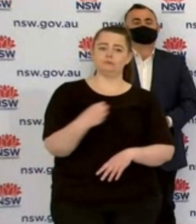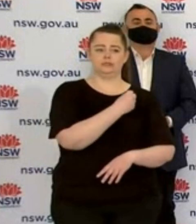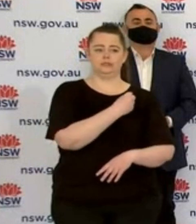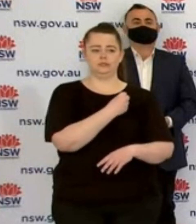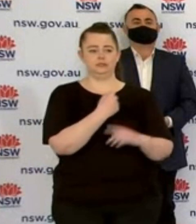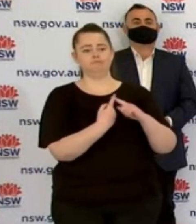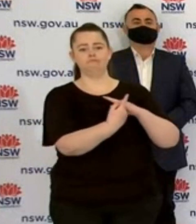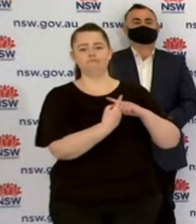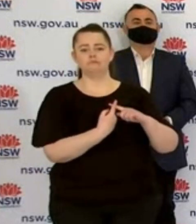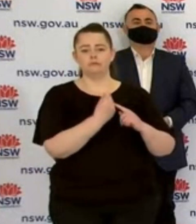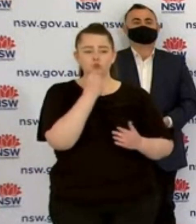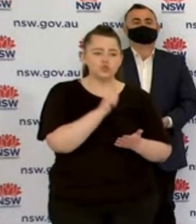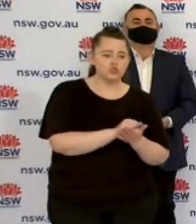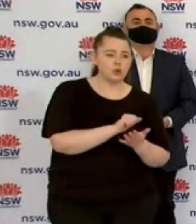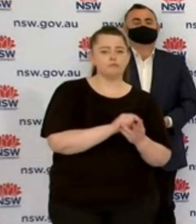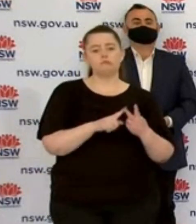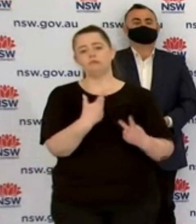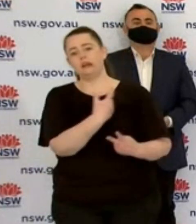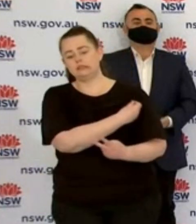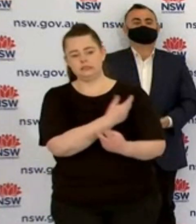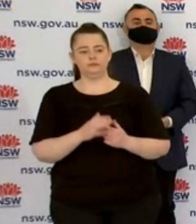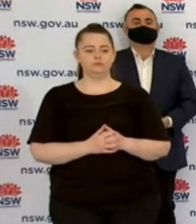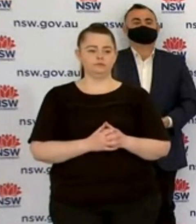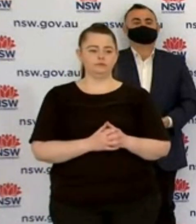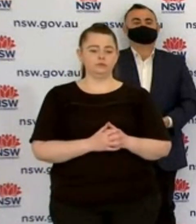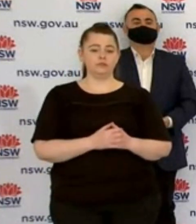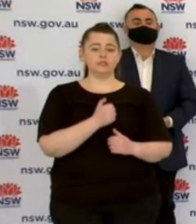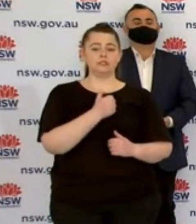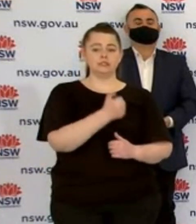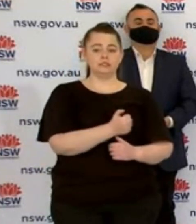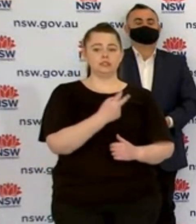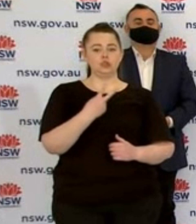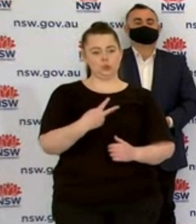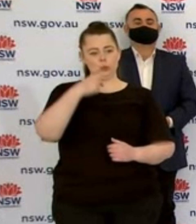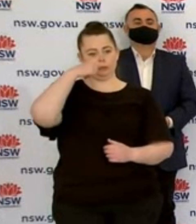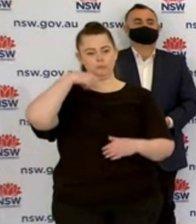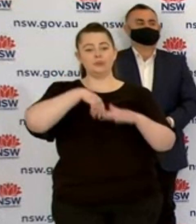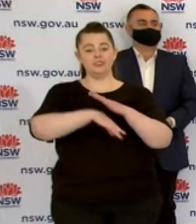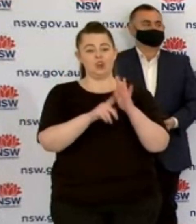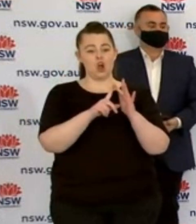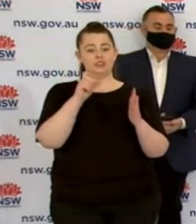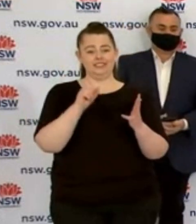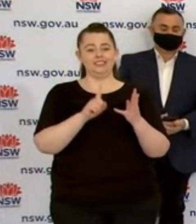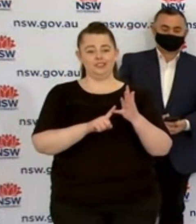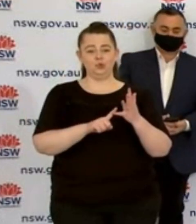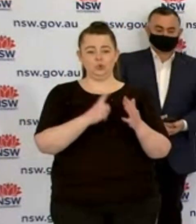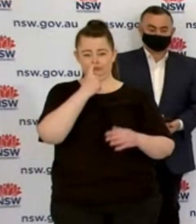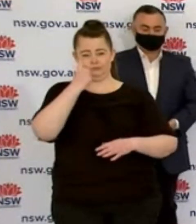Sadly, we have 62 people in ICU, and sadly, the Premier announced the 4 deaths.